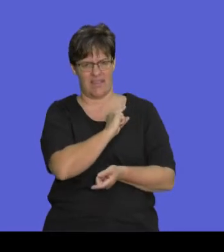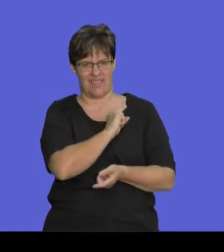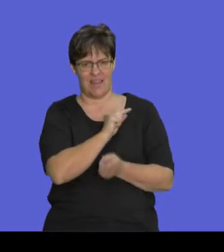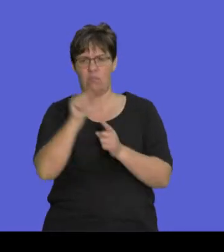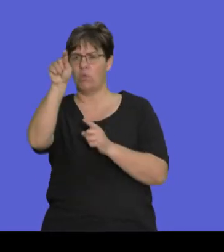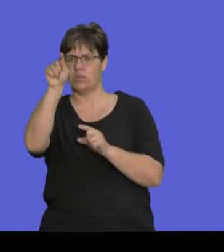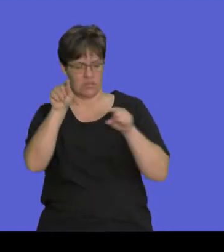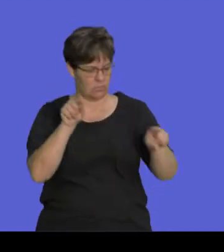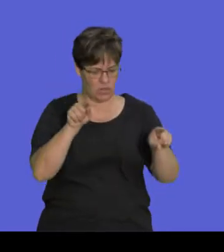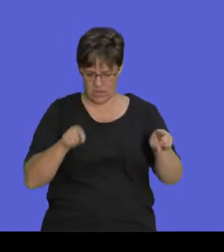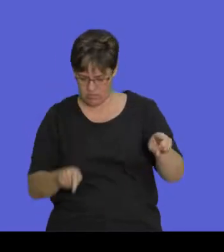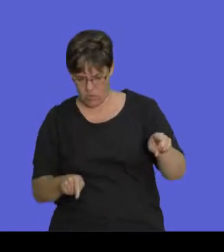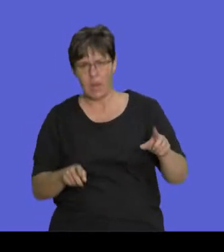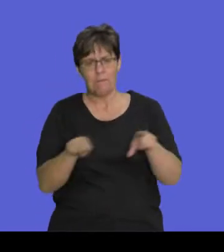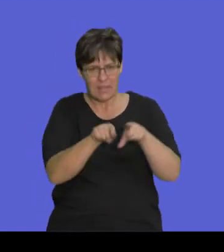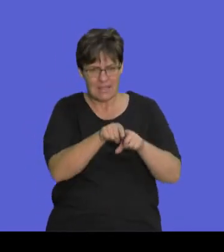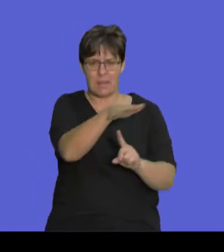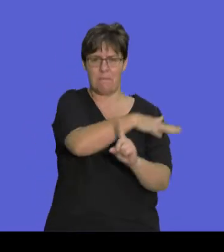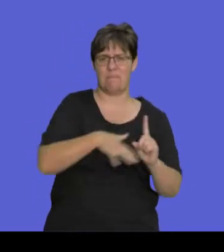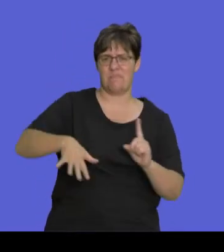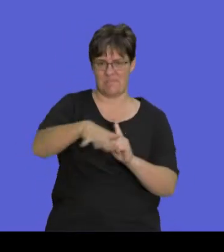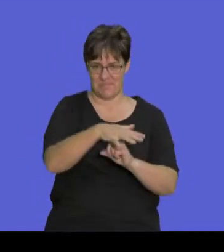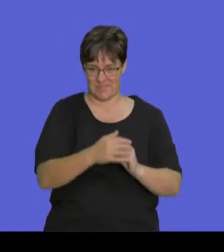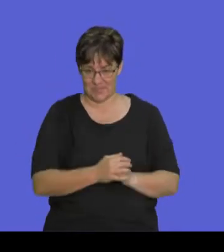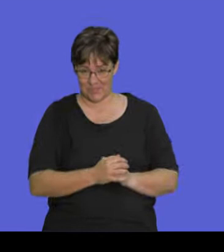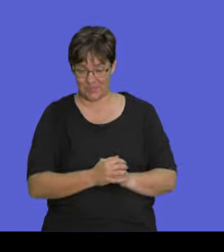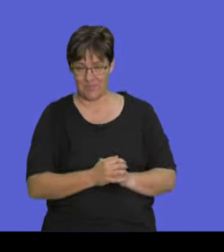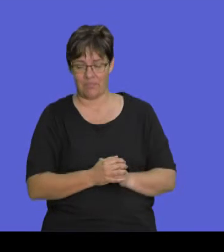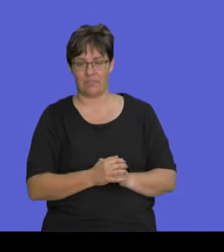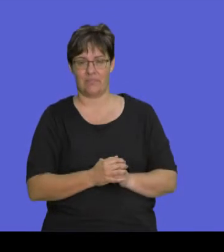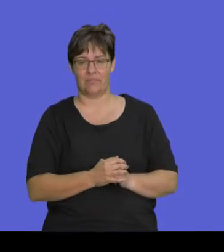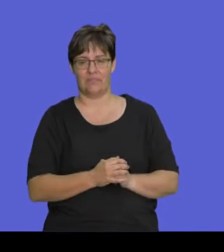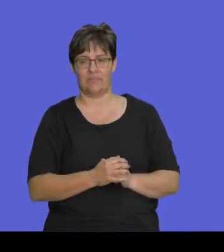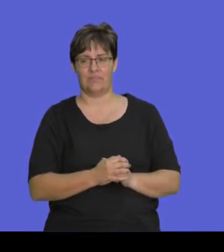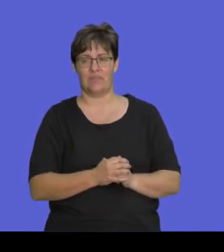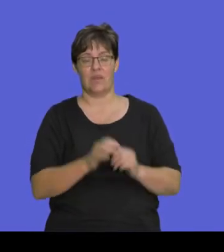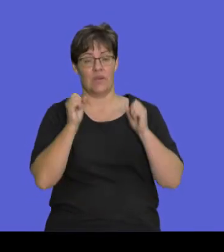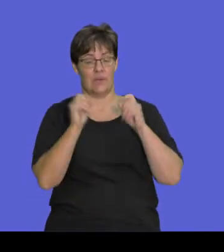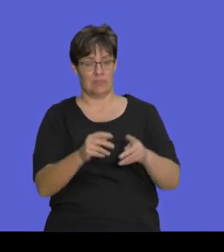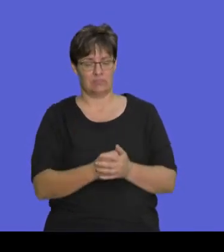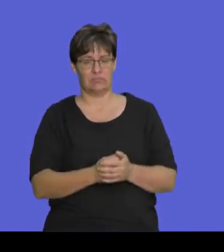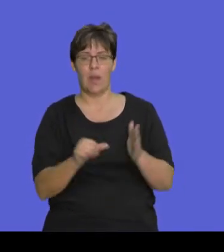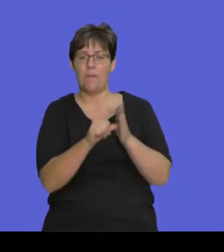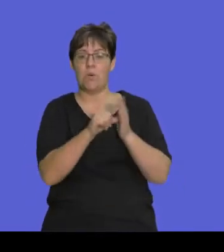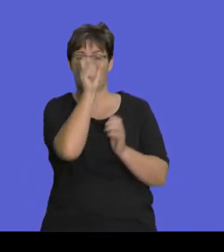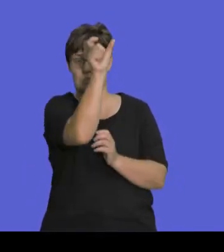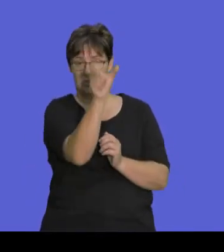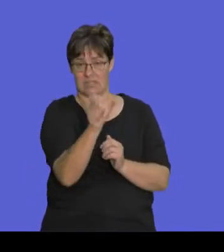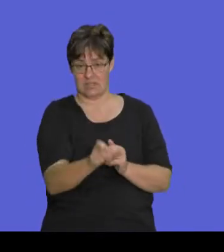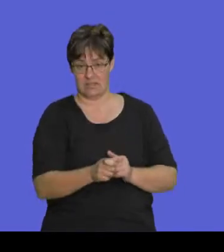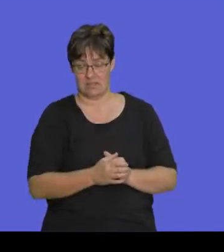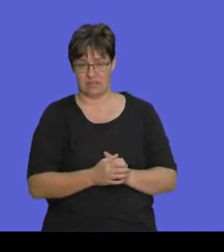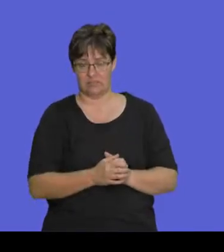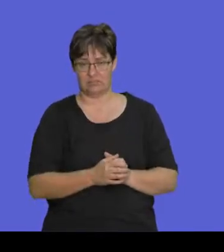vary the points within an electric field due to a point charge? Right. Okay. And then the keywords.